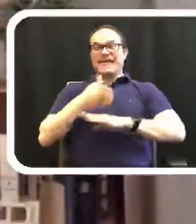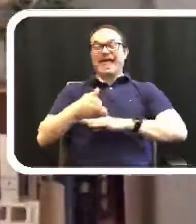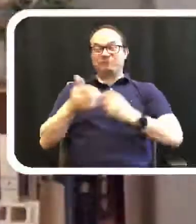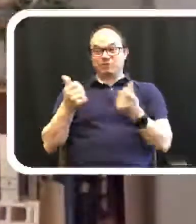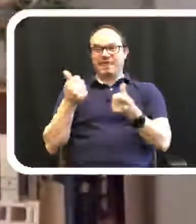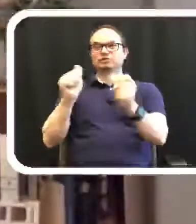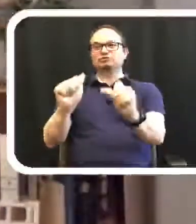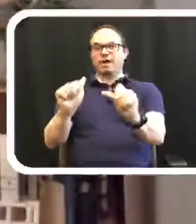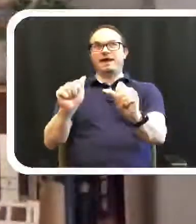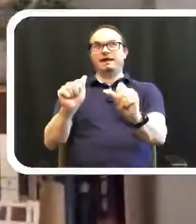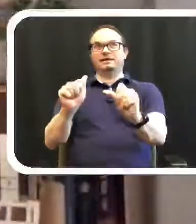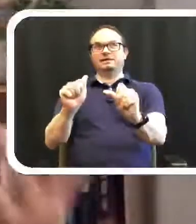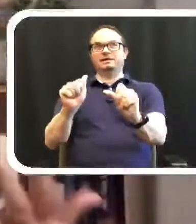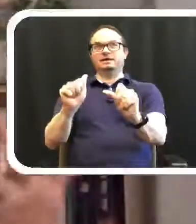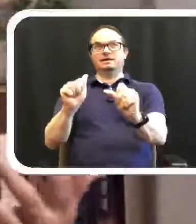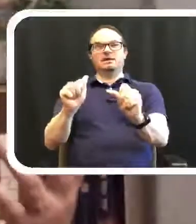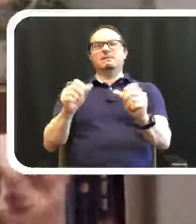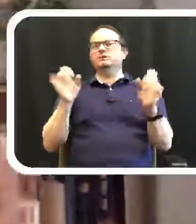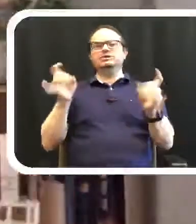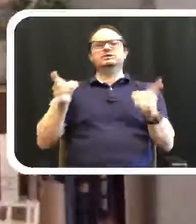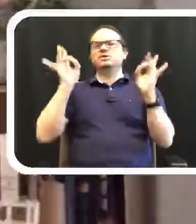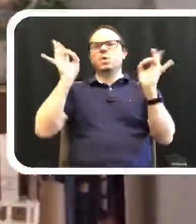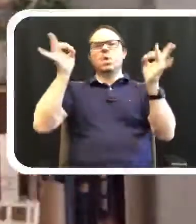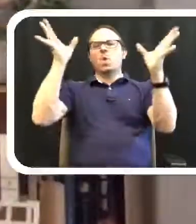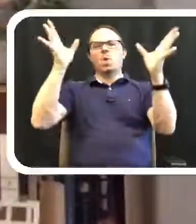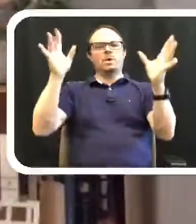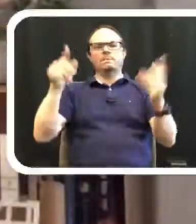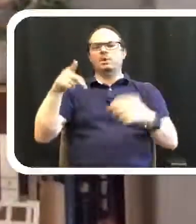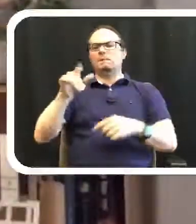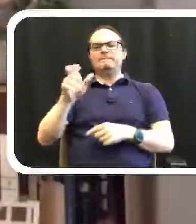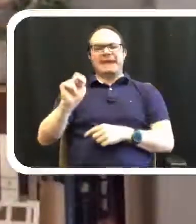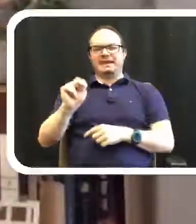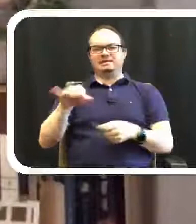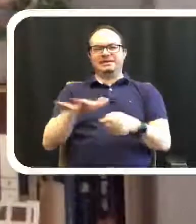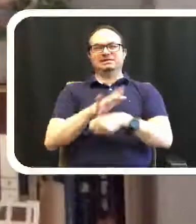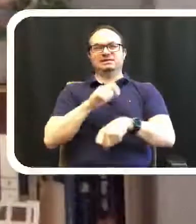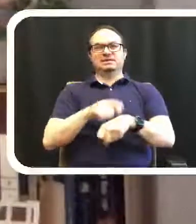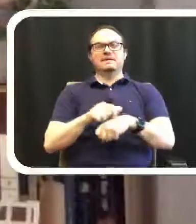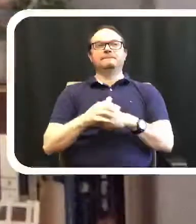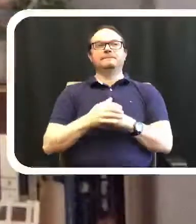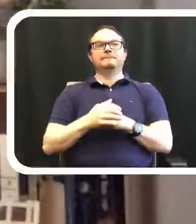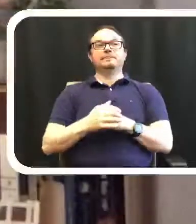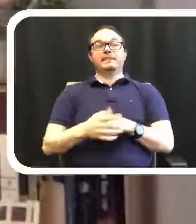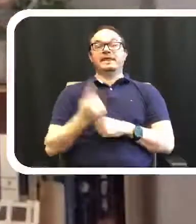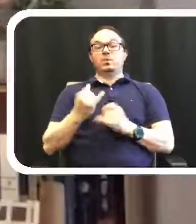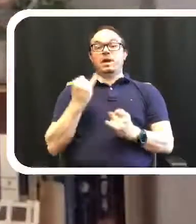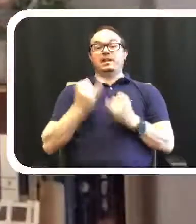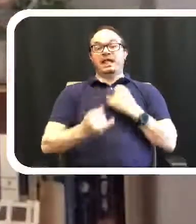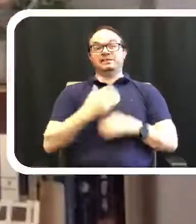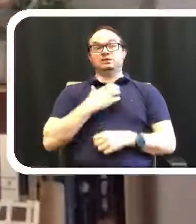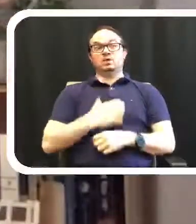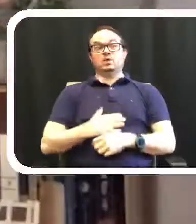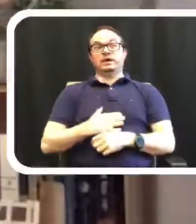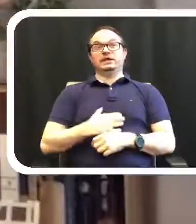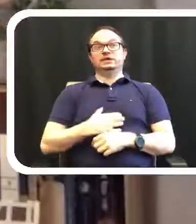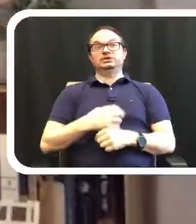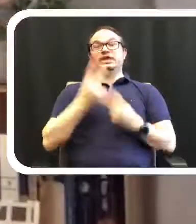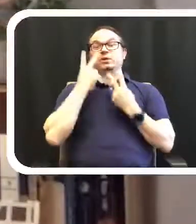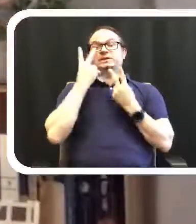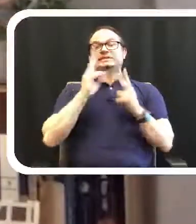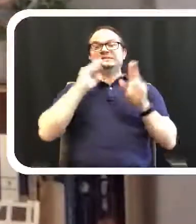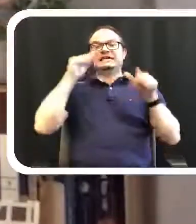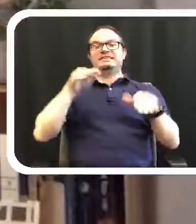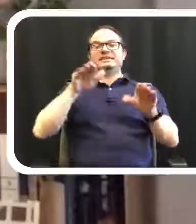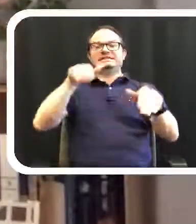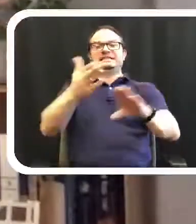his life. And he was just in horrible pain the entire time. And he had one last wish, and that was to see the sea